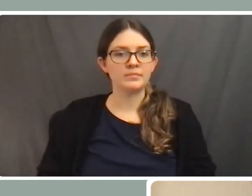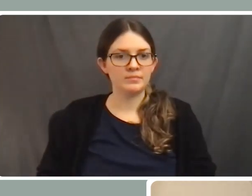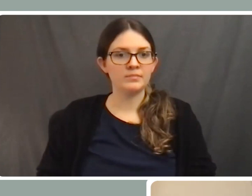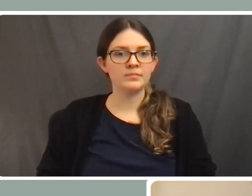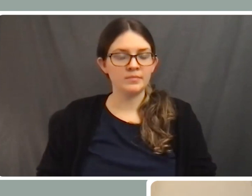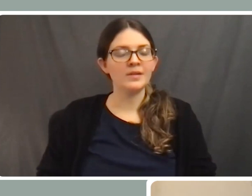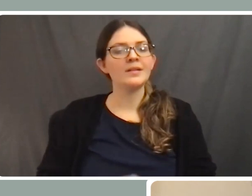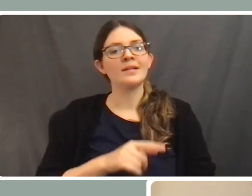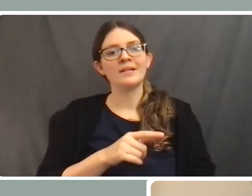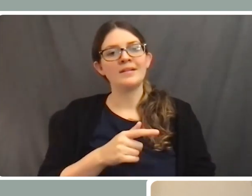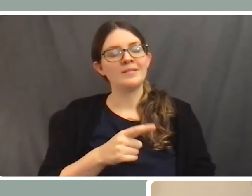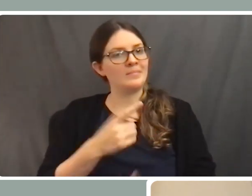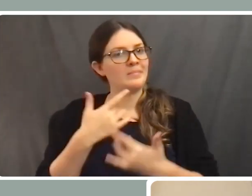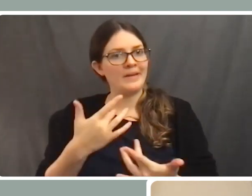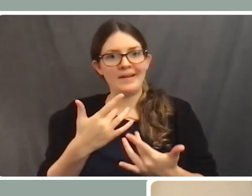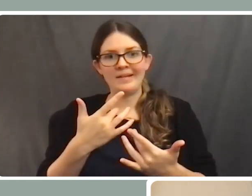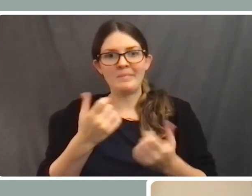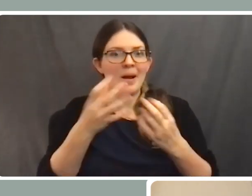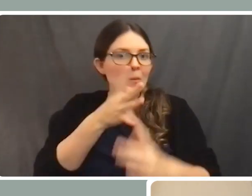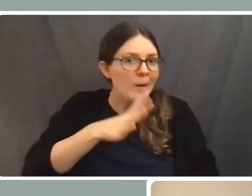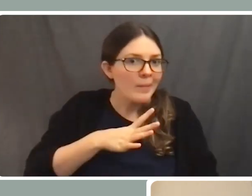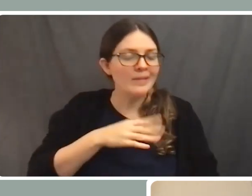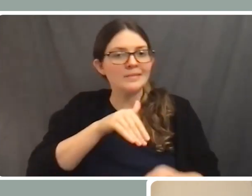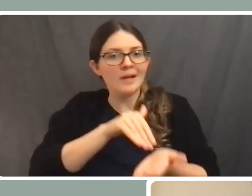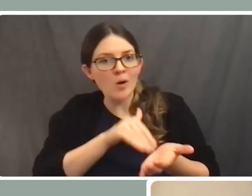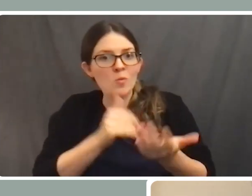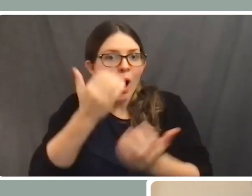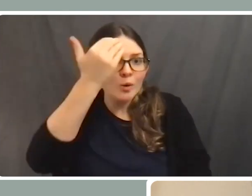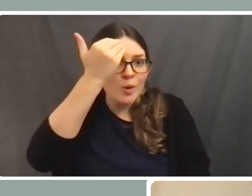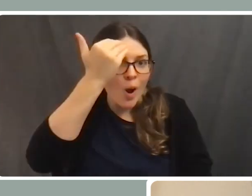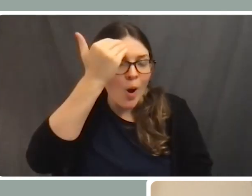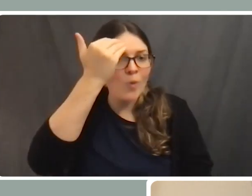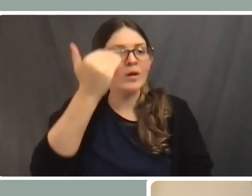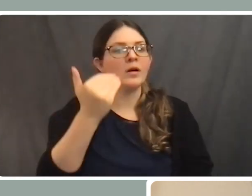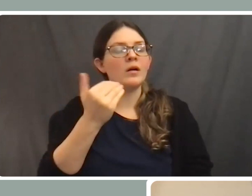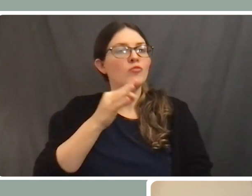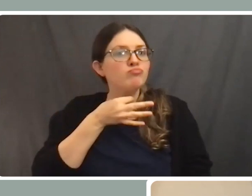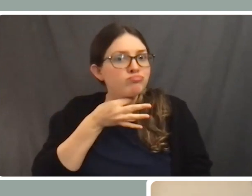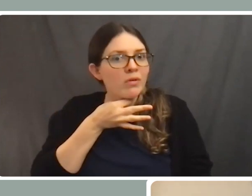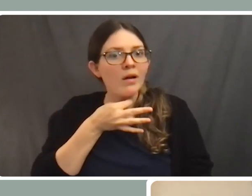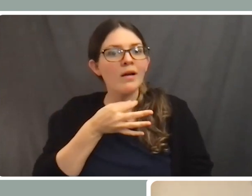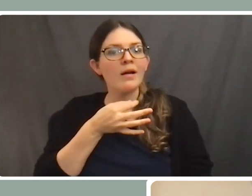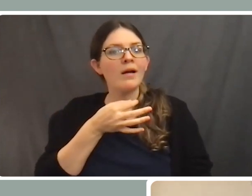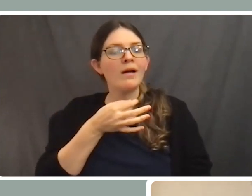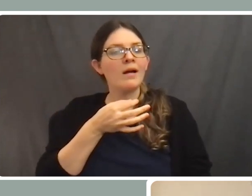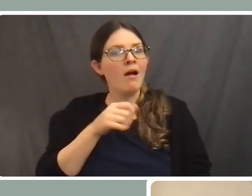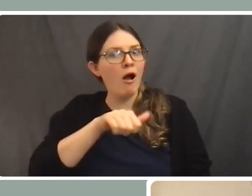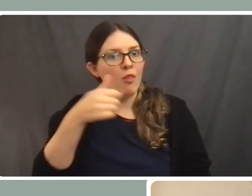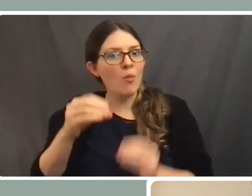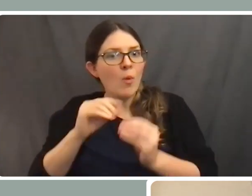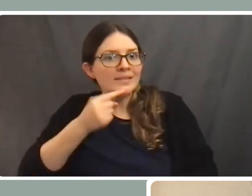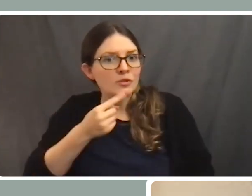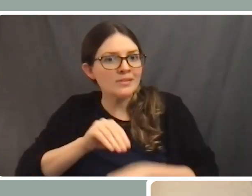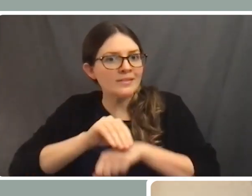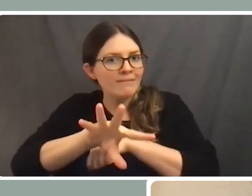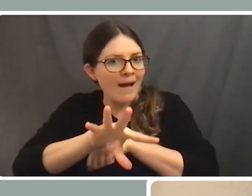of mind for physicians and for many women getting these drugs is the, much less common, but much scarier side